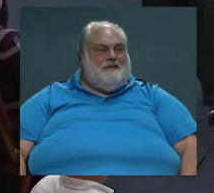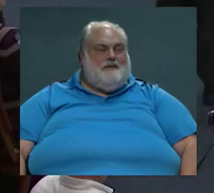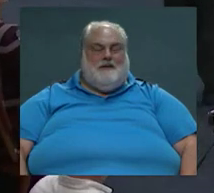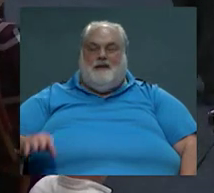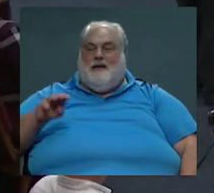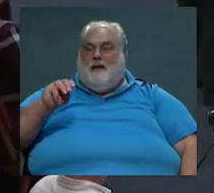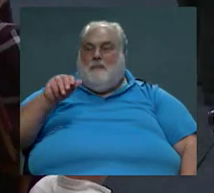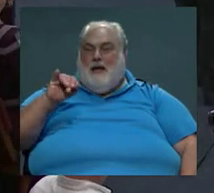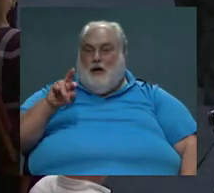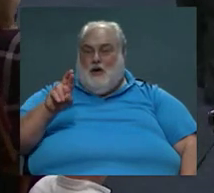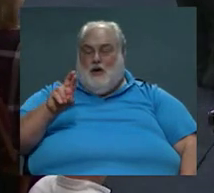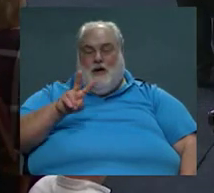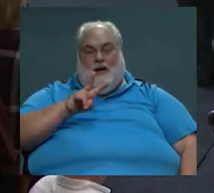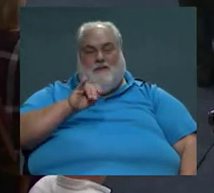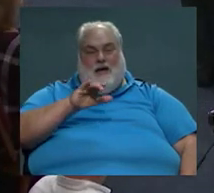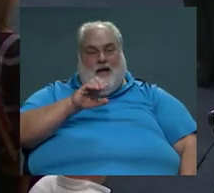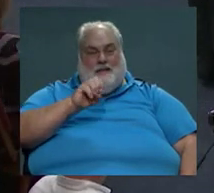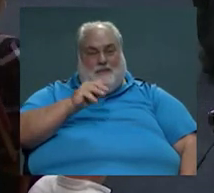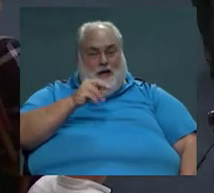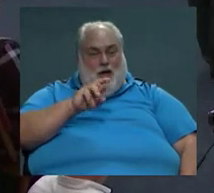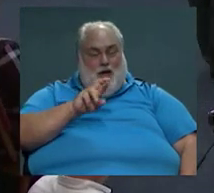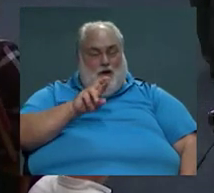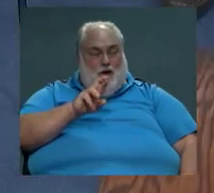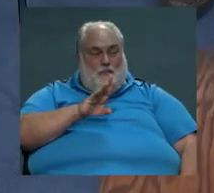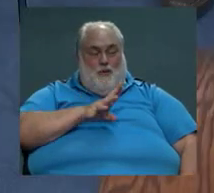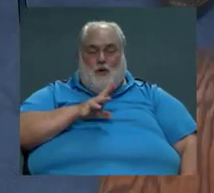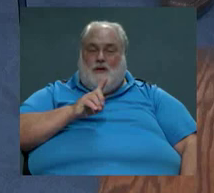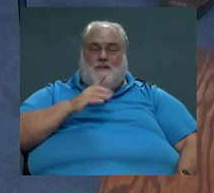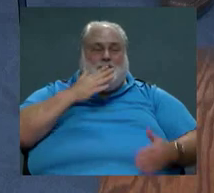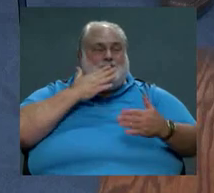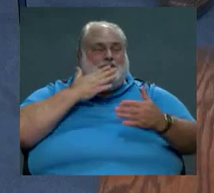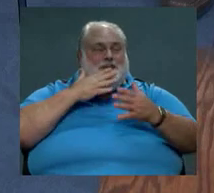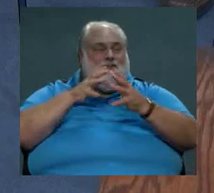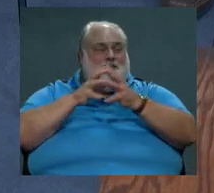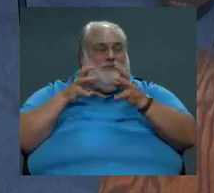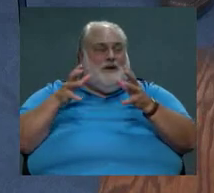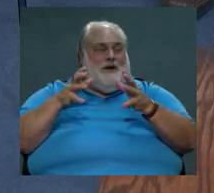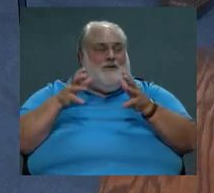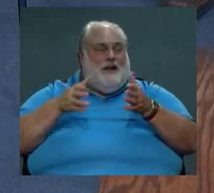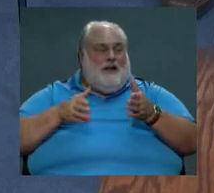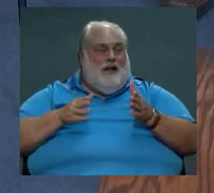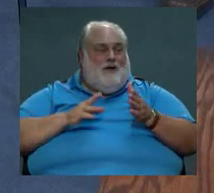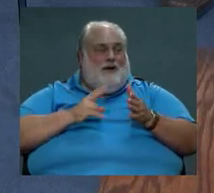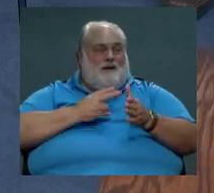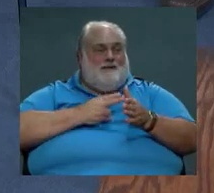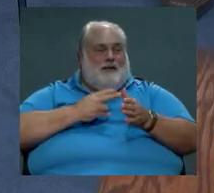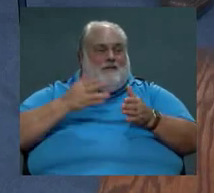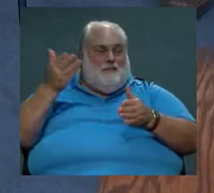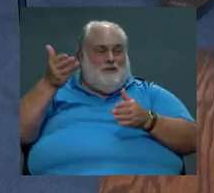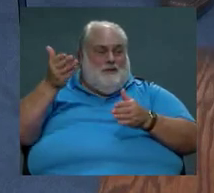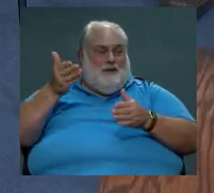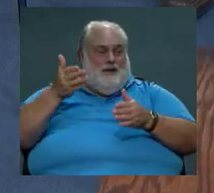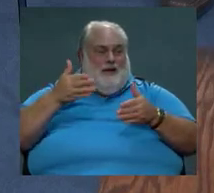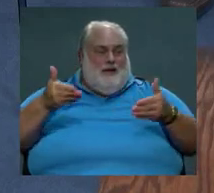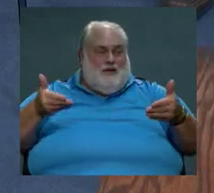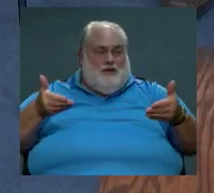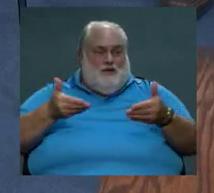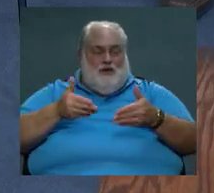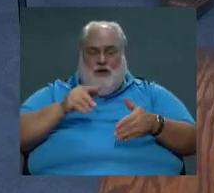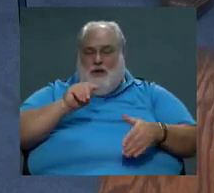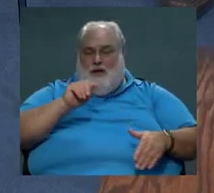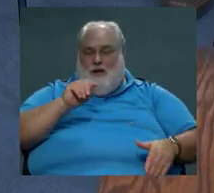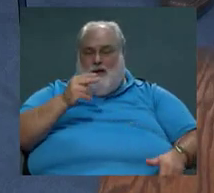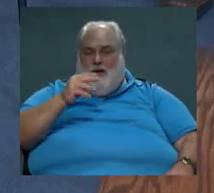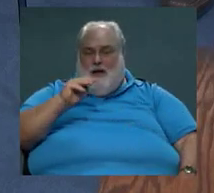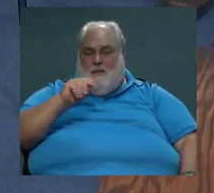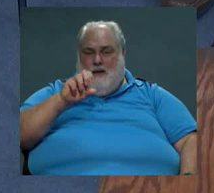Mayor, Vice Mayor, Board of Directors, thank you very much for allowing us to have this presentation. I would like to introduce Thomas